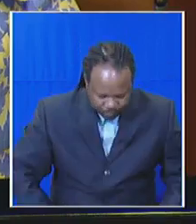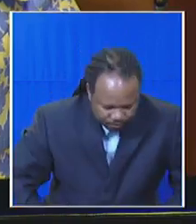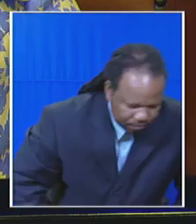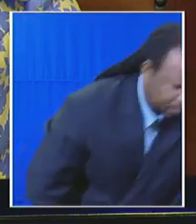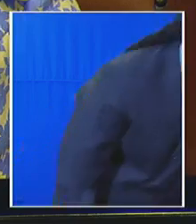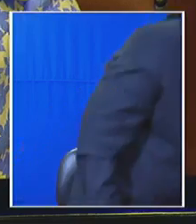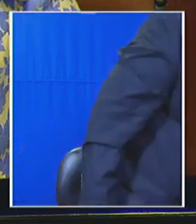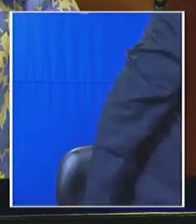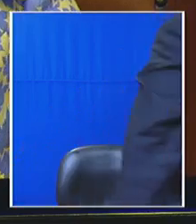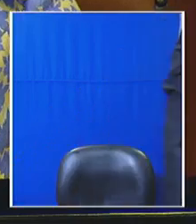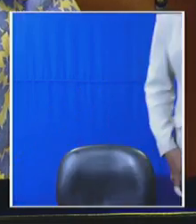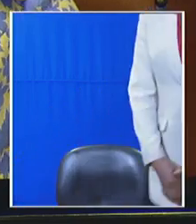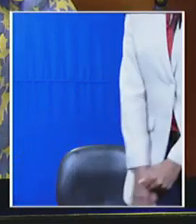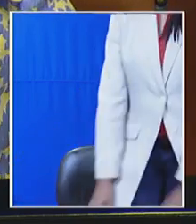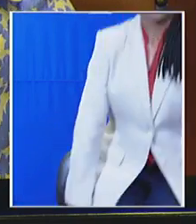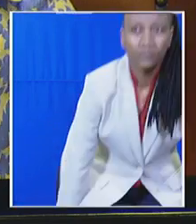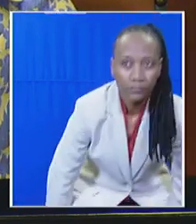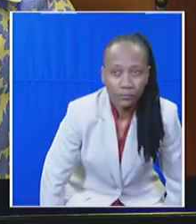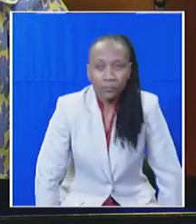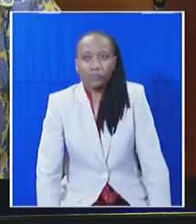Thank you, Madam Speaker.